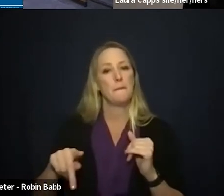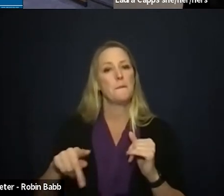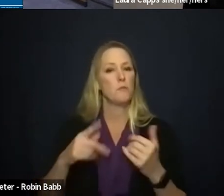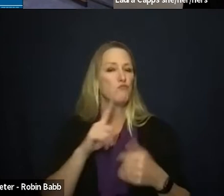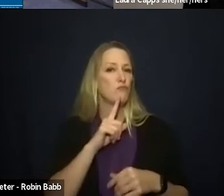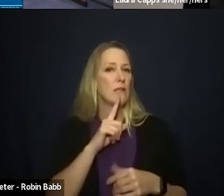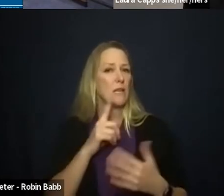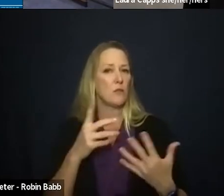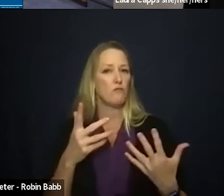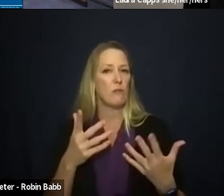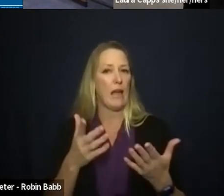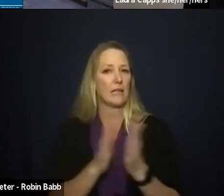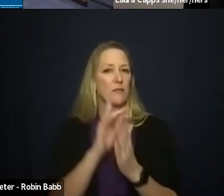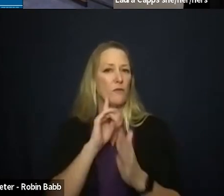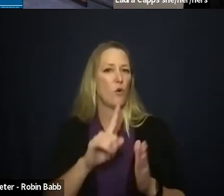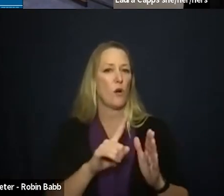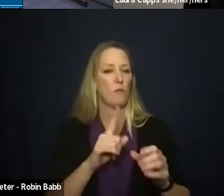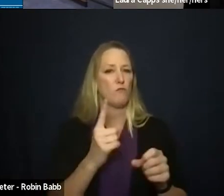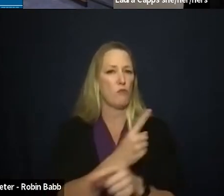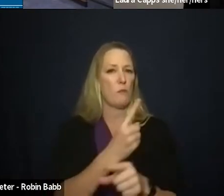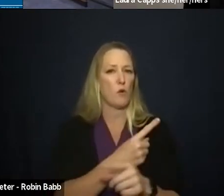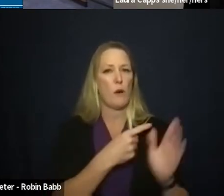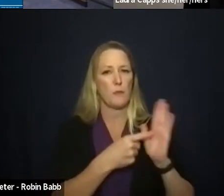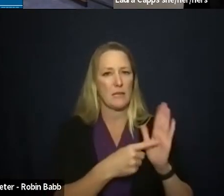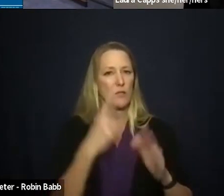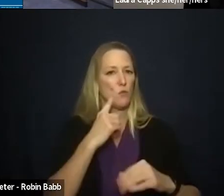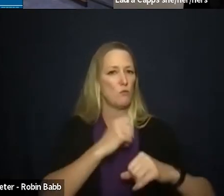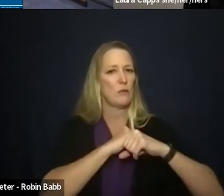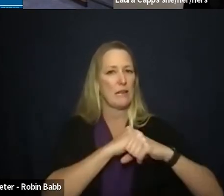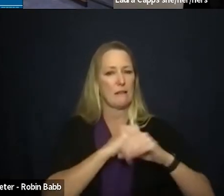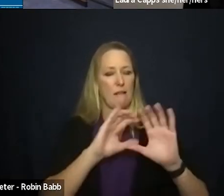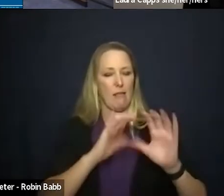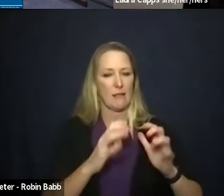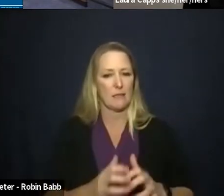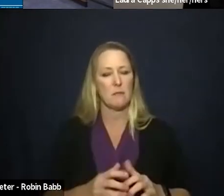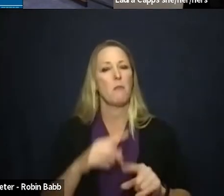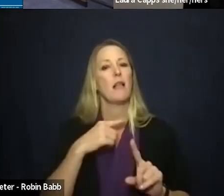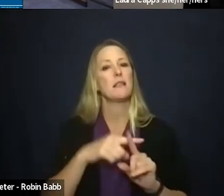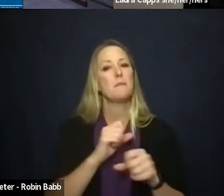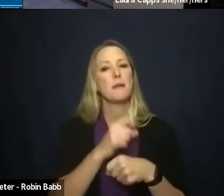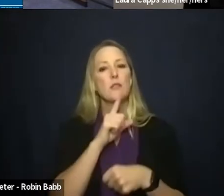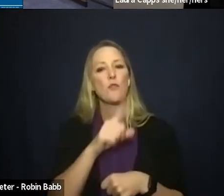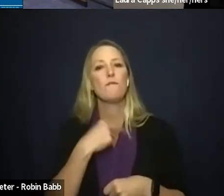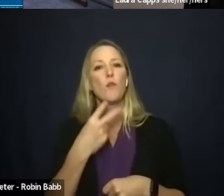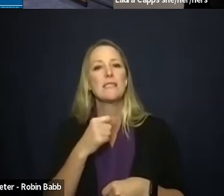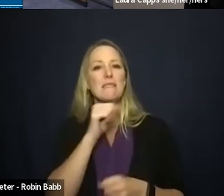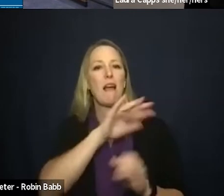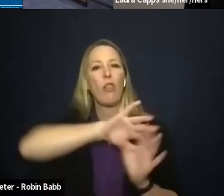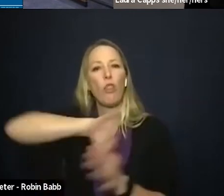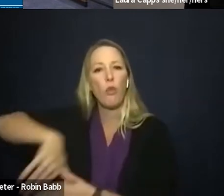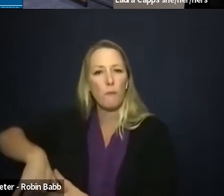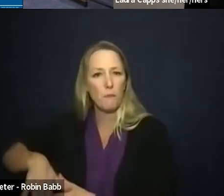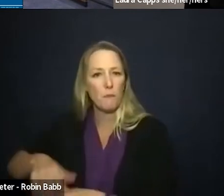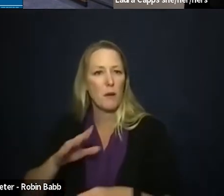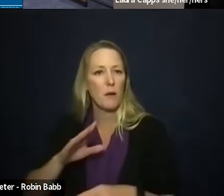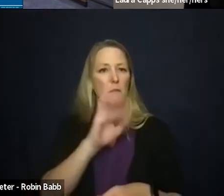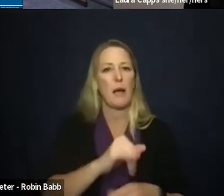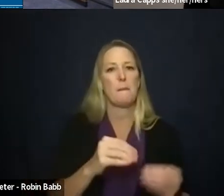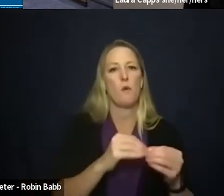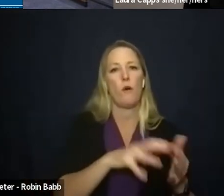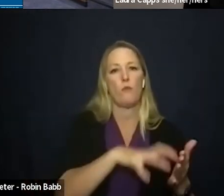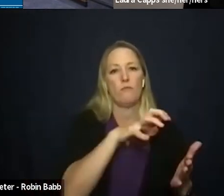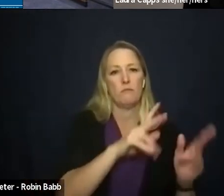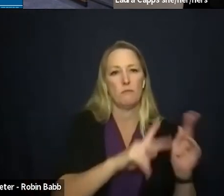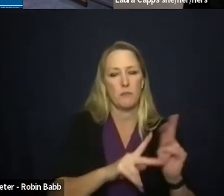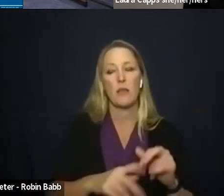proper representation of protected classes it also ensures that their voices are not drawn out by more affluent communities in accordance with the california voting